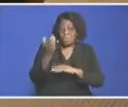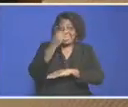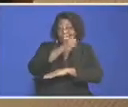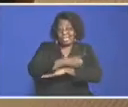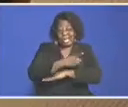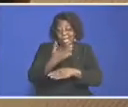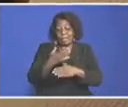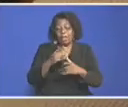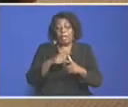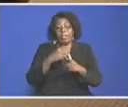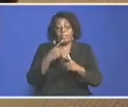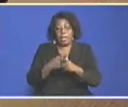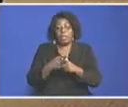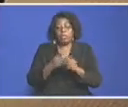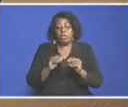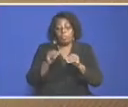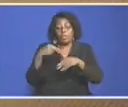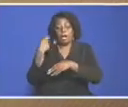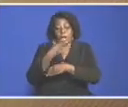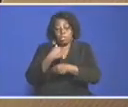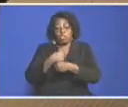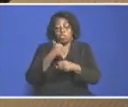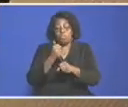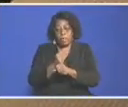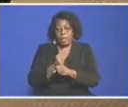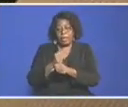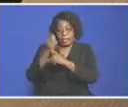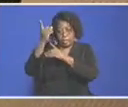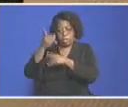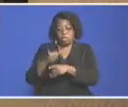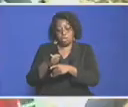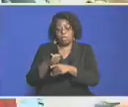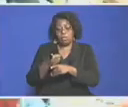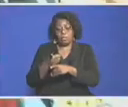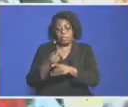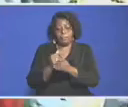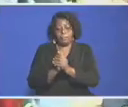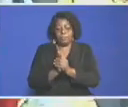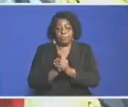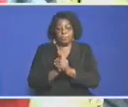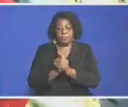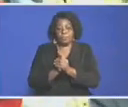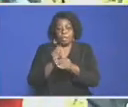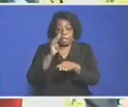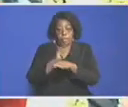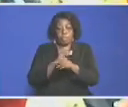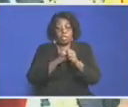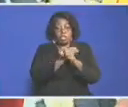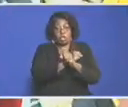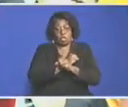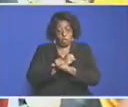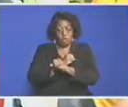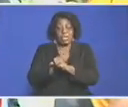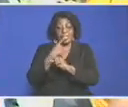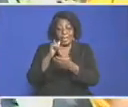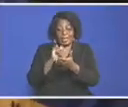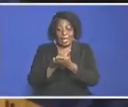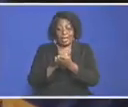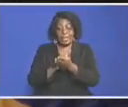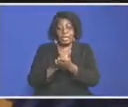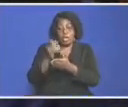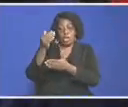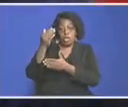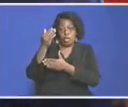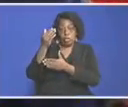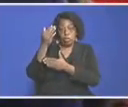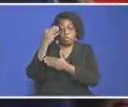Such things would put us in a position to make a determination along those lines. The Minister of National Security says he was briefed on the needed changes